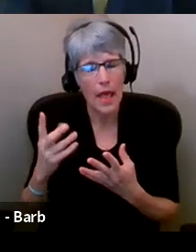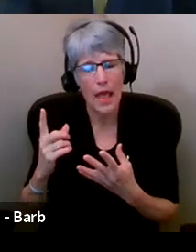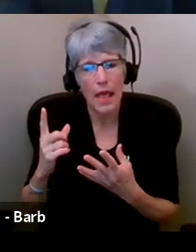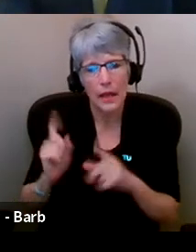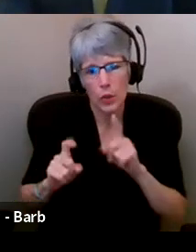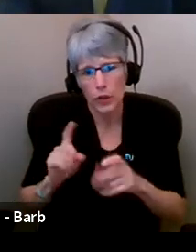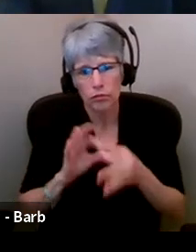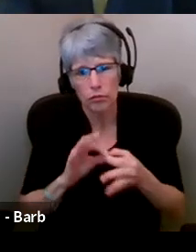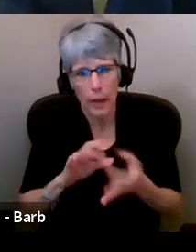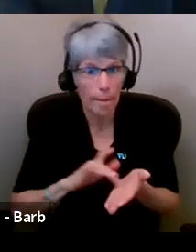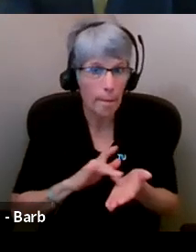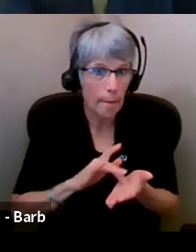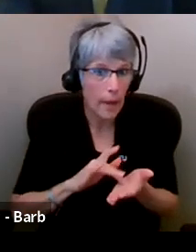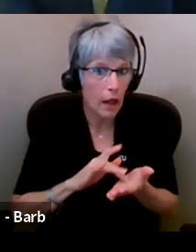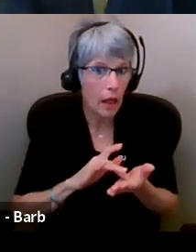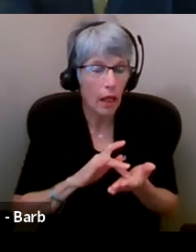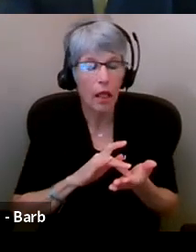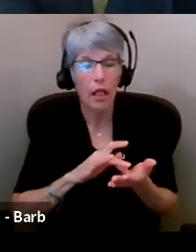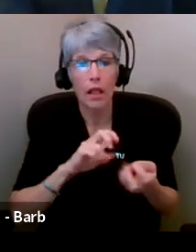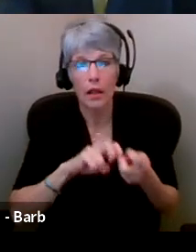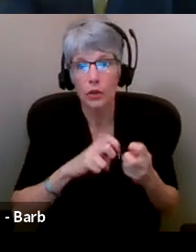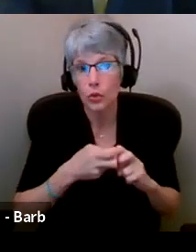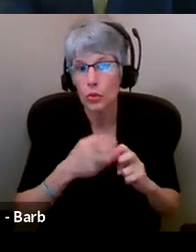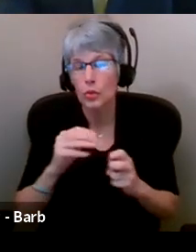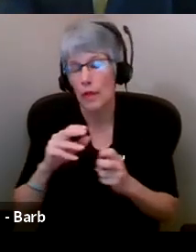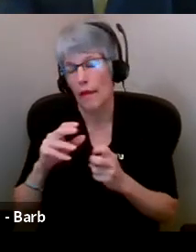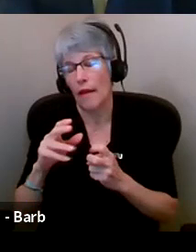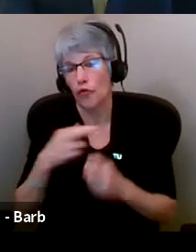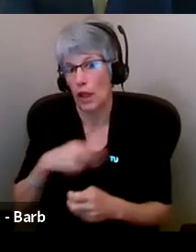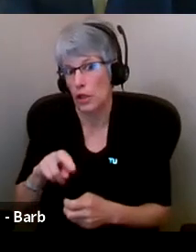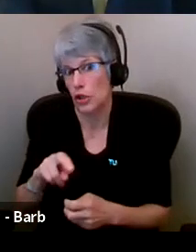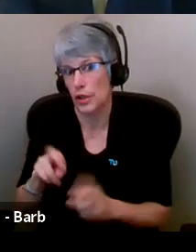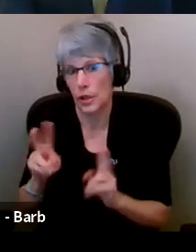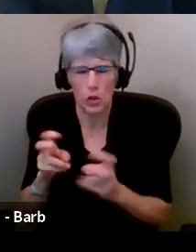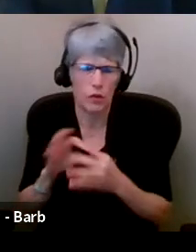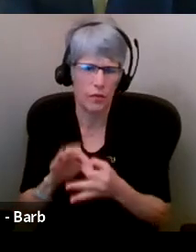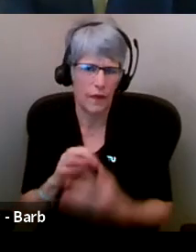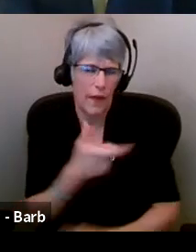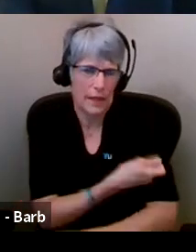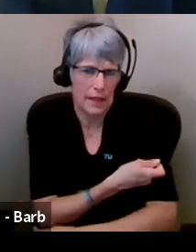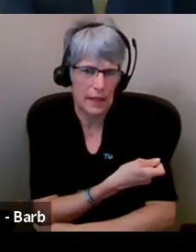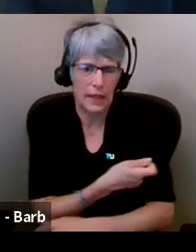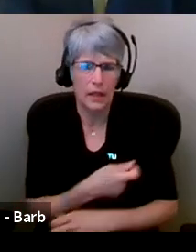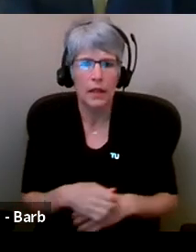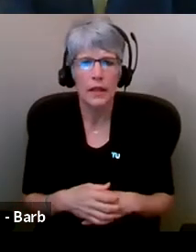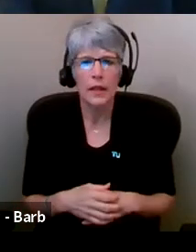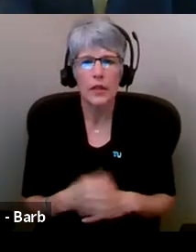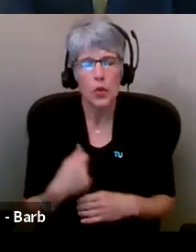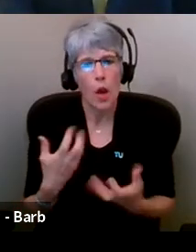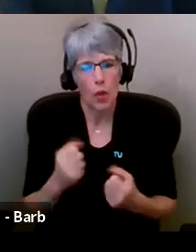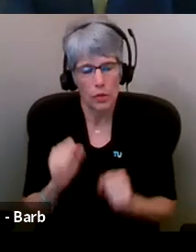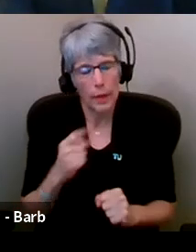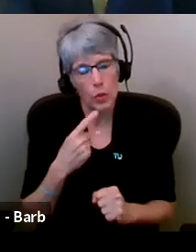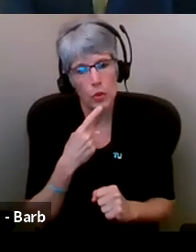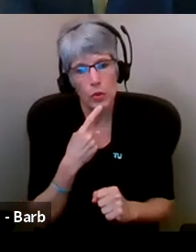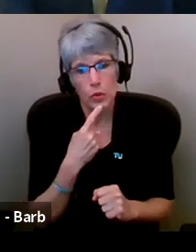medical issues as well as religious issues with regard to the vaccine. You know, one of the things that I want to be able to say is the fact that,